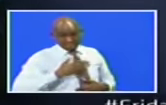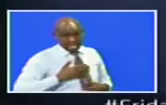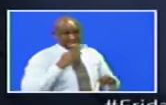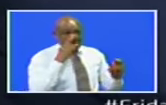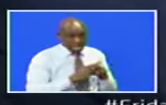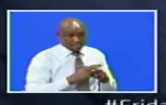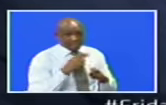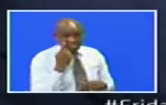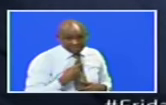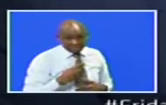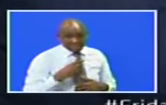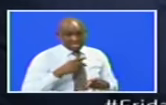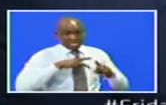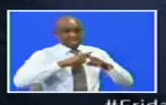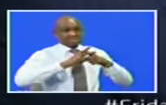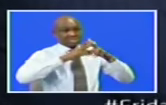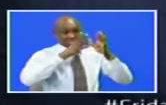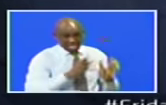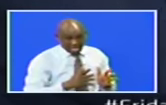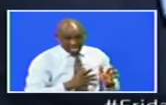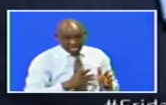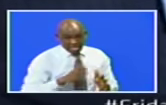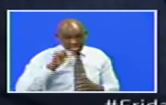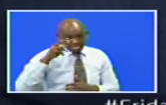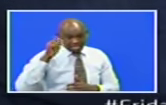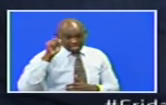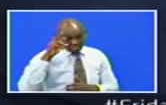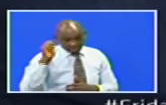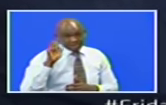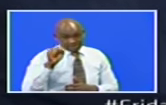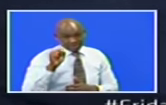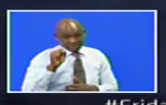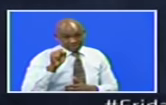is Engineer Chris Mugwanga.